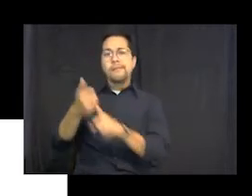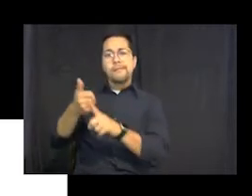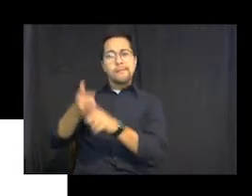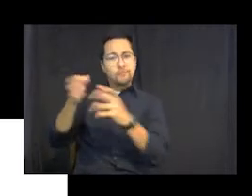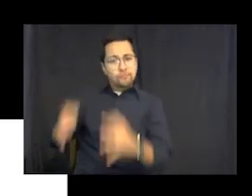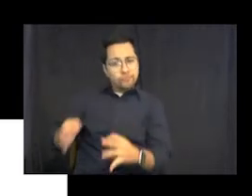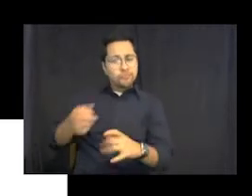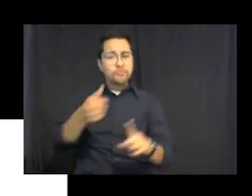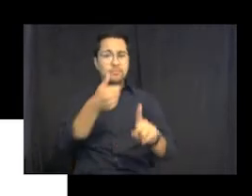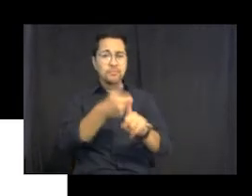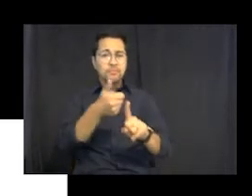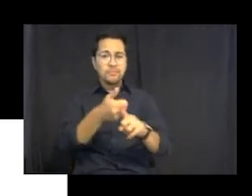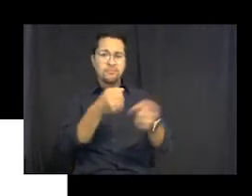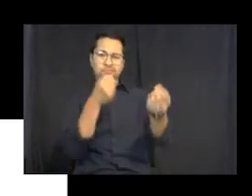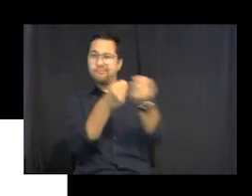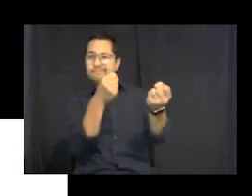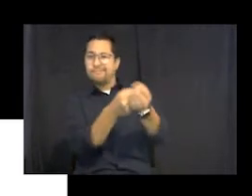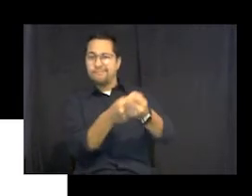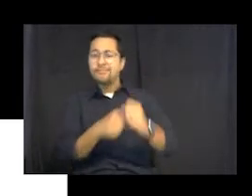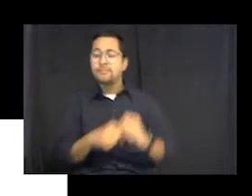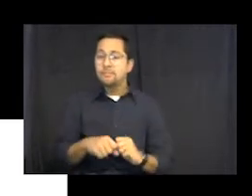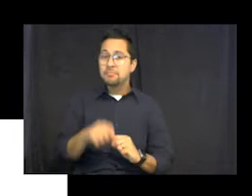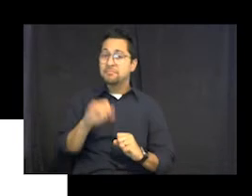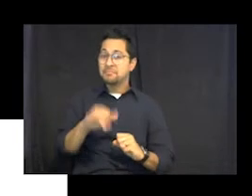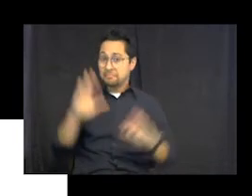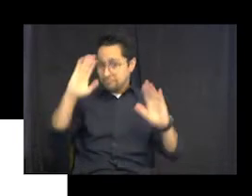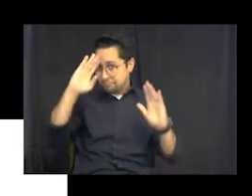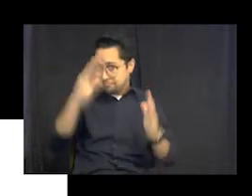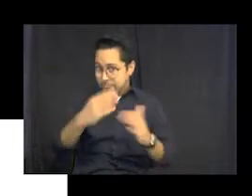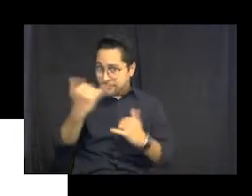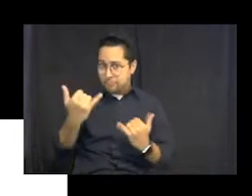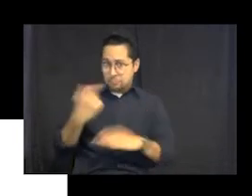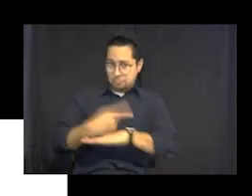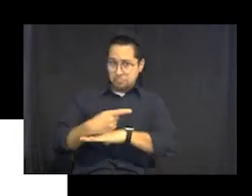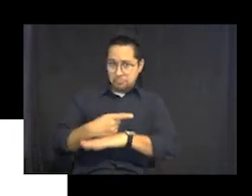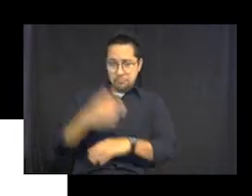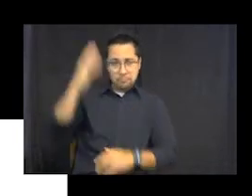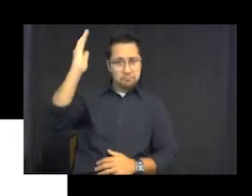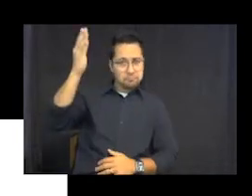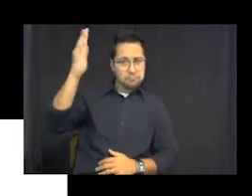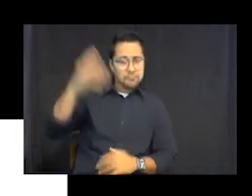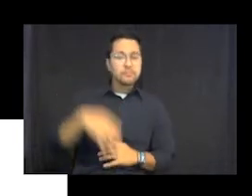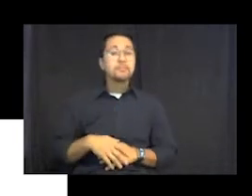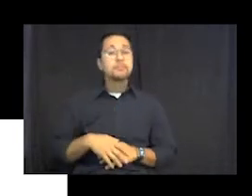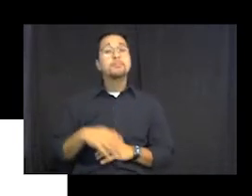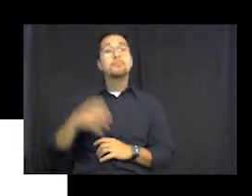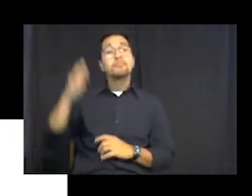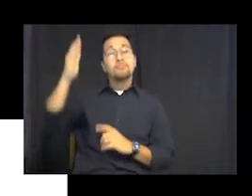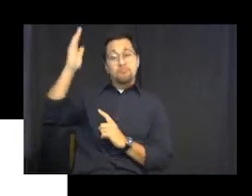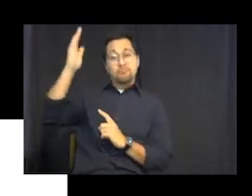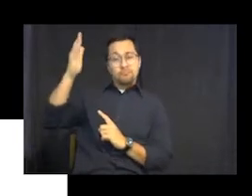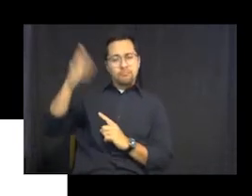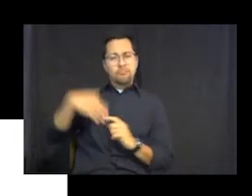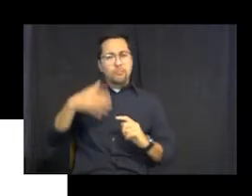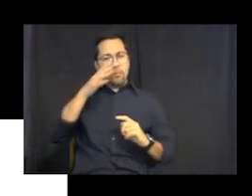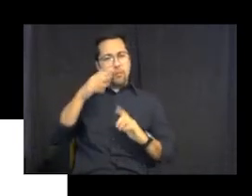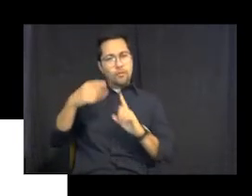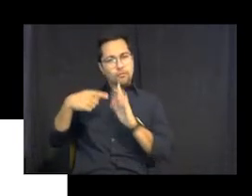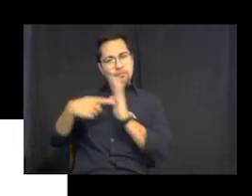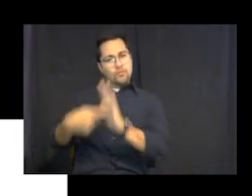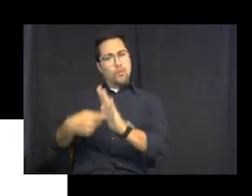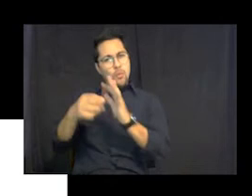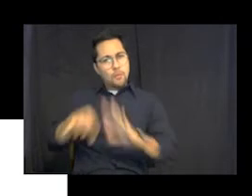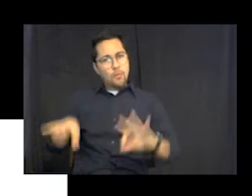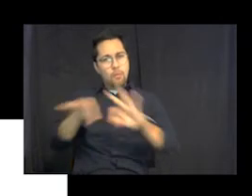self-determination and self-advocacy. That's the focus of this presentation, and this presentation also highlights the